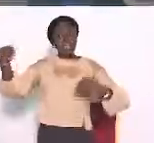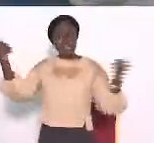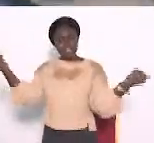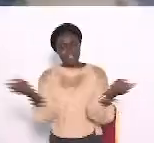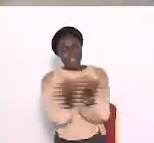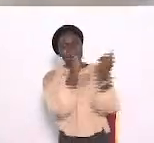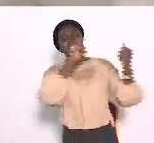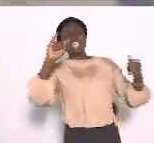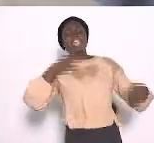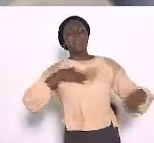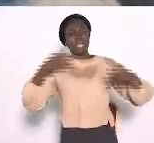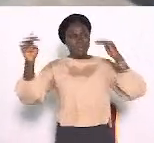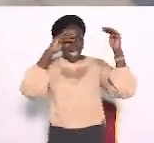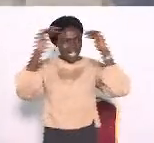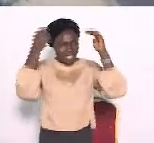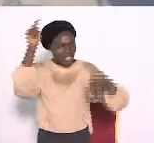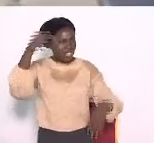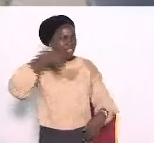jeov